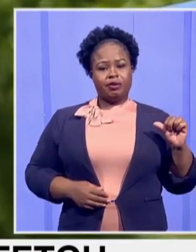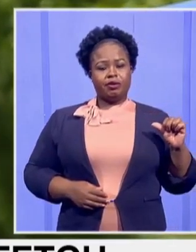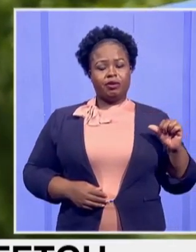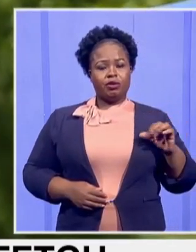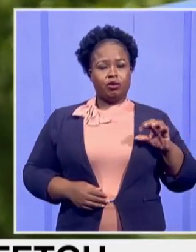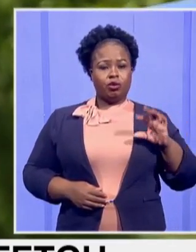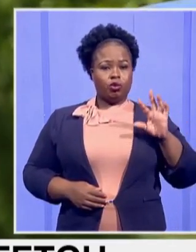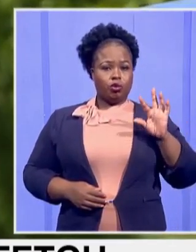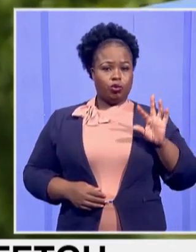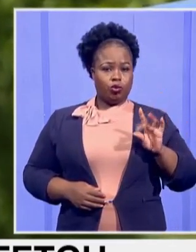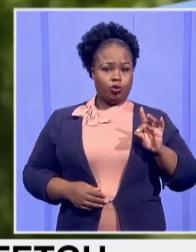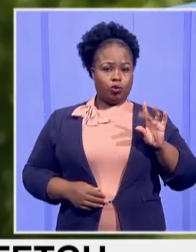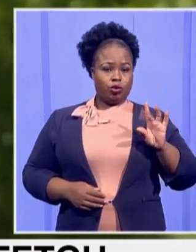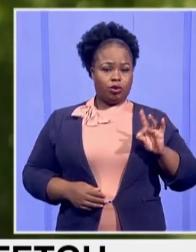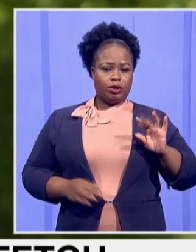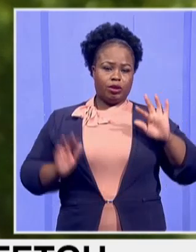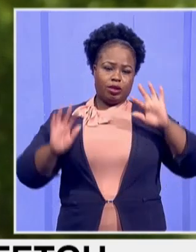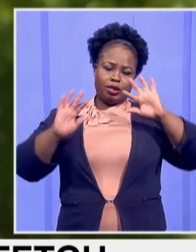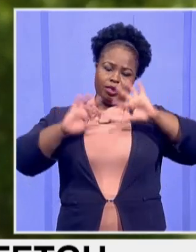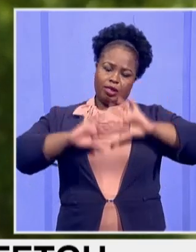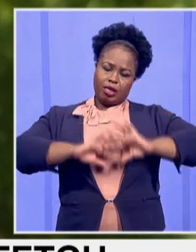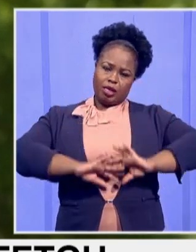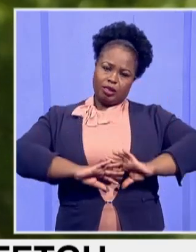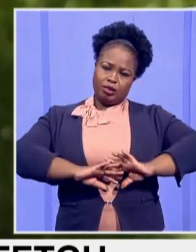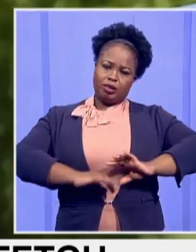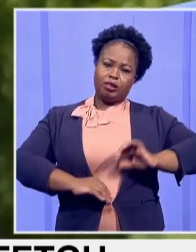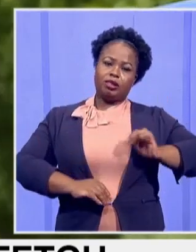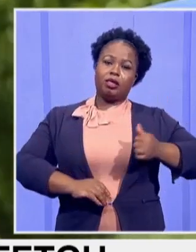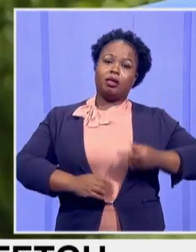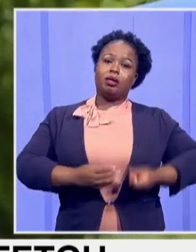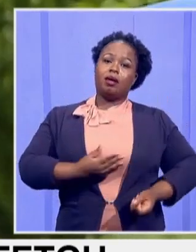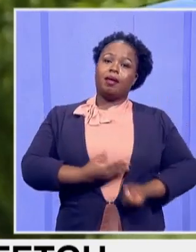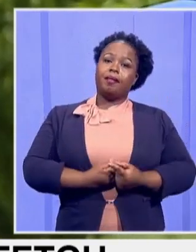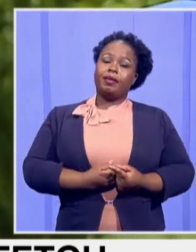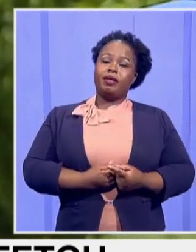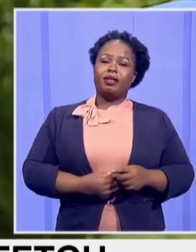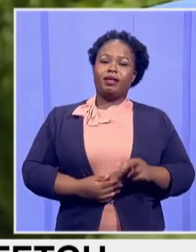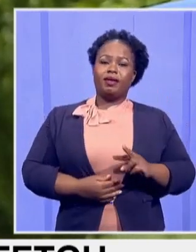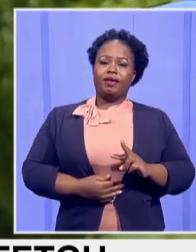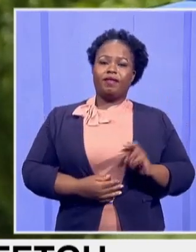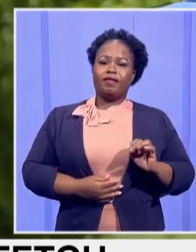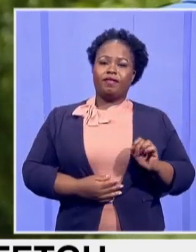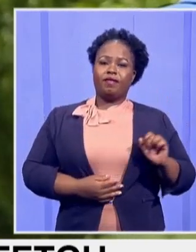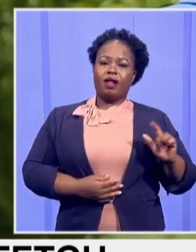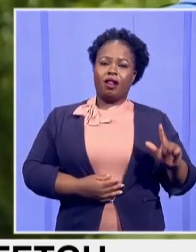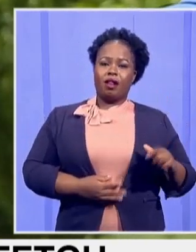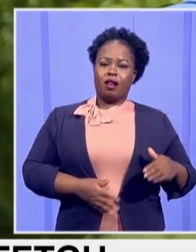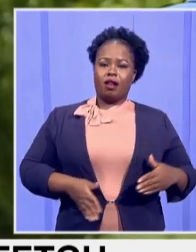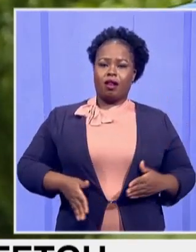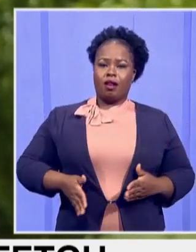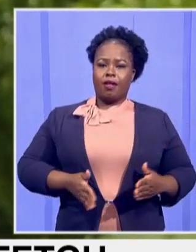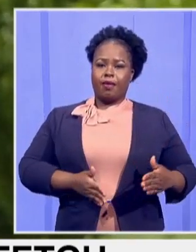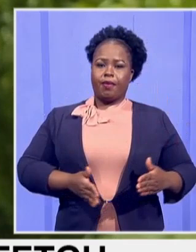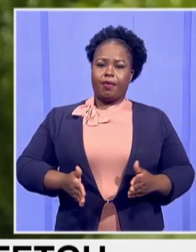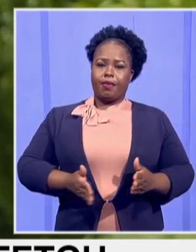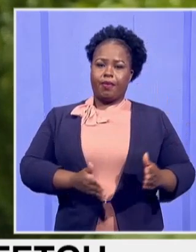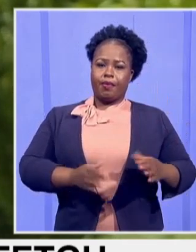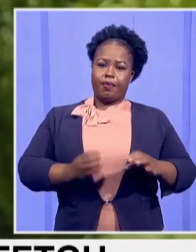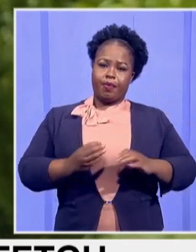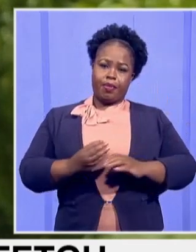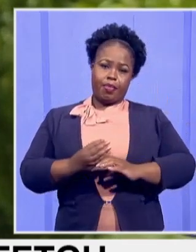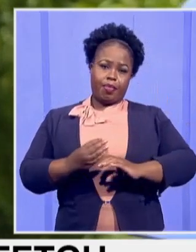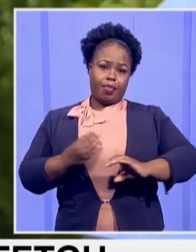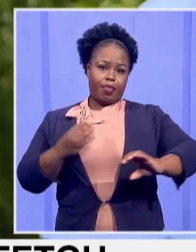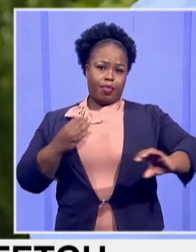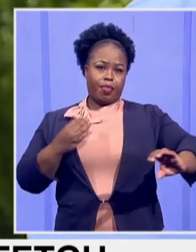Tuesday night, there come a problem in the Vaal River with the water supply pipe to the